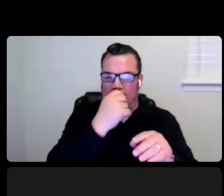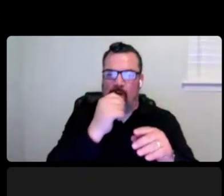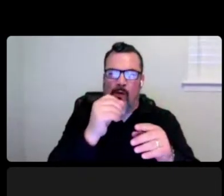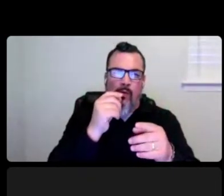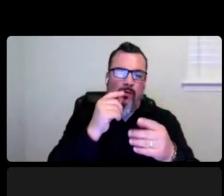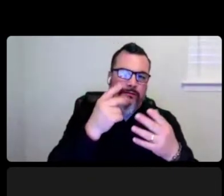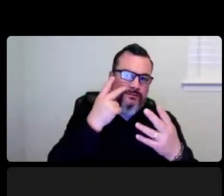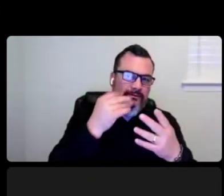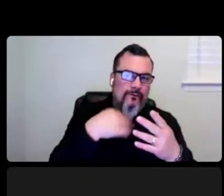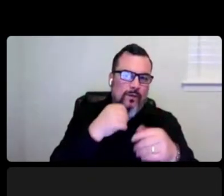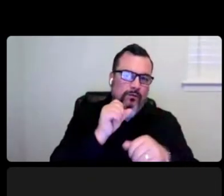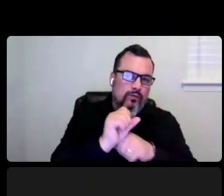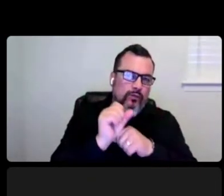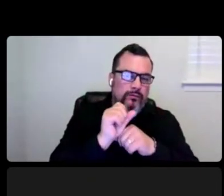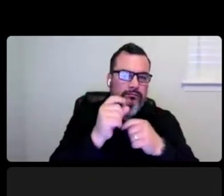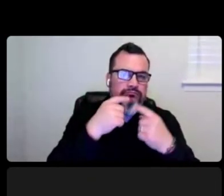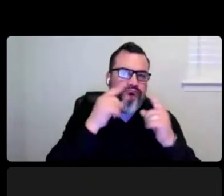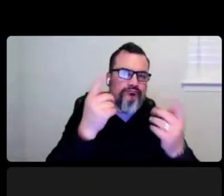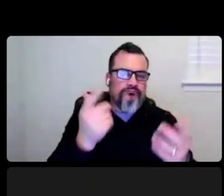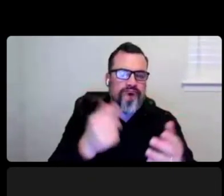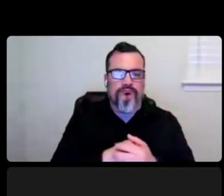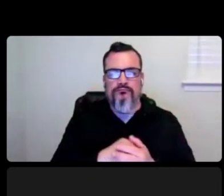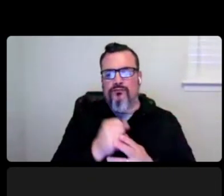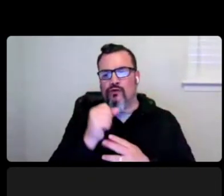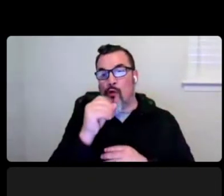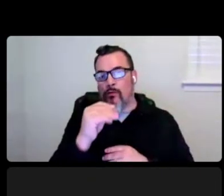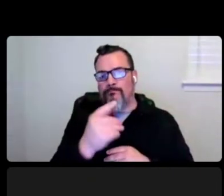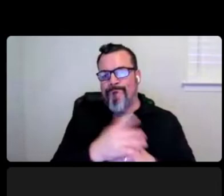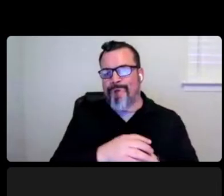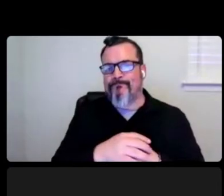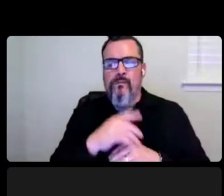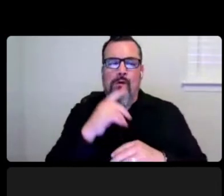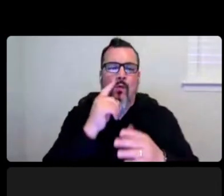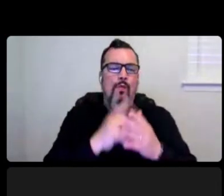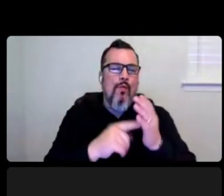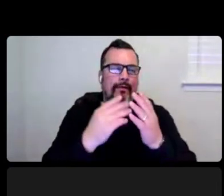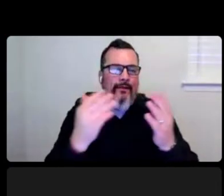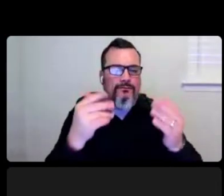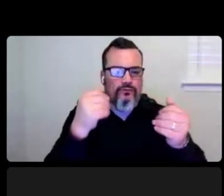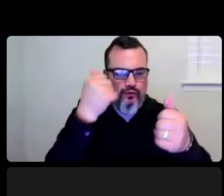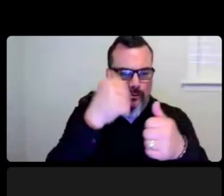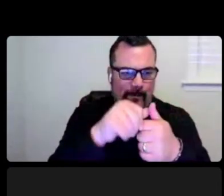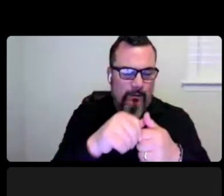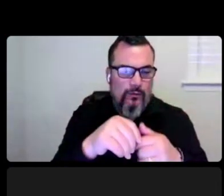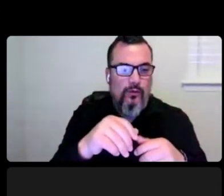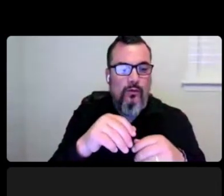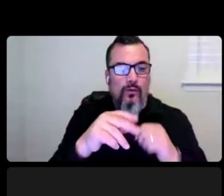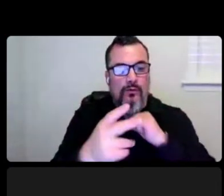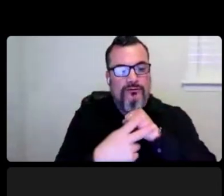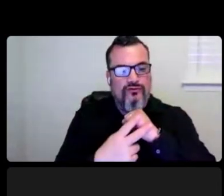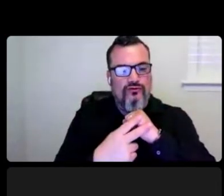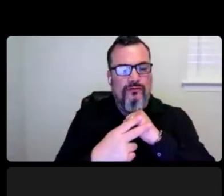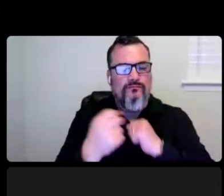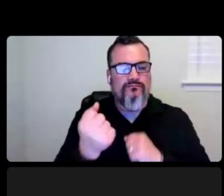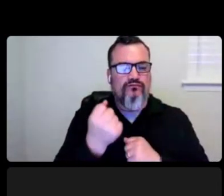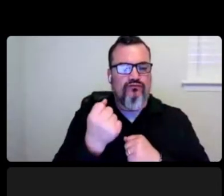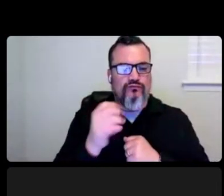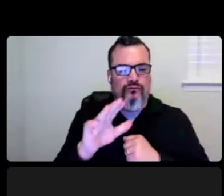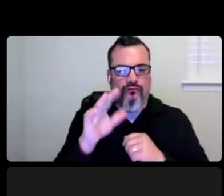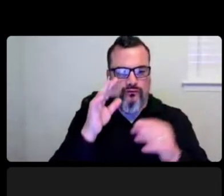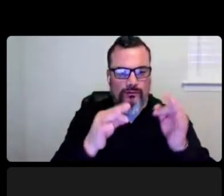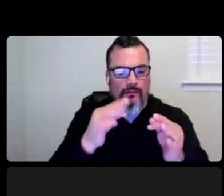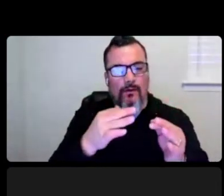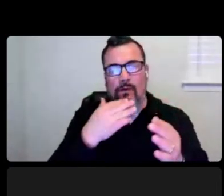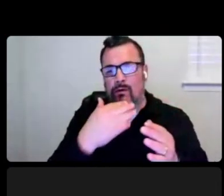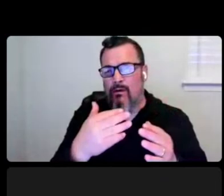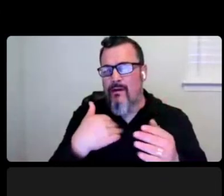get it. So what are some things to remember? Reserve your judgment. It's okay to have a point of